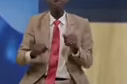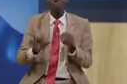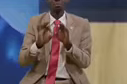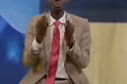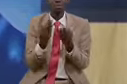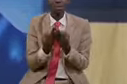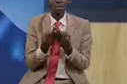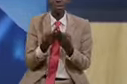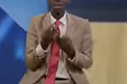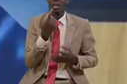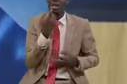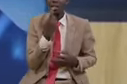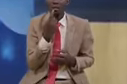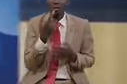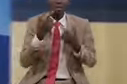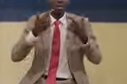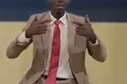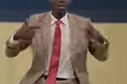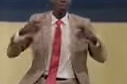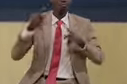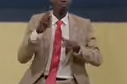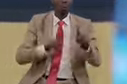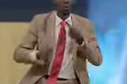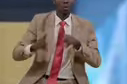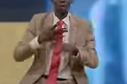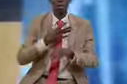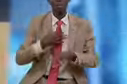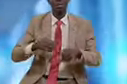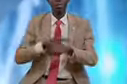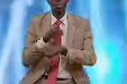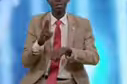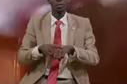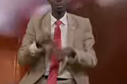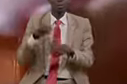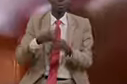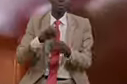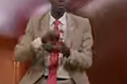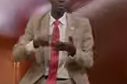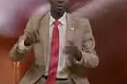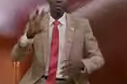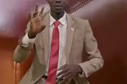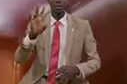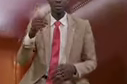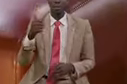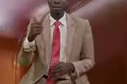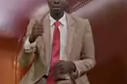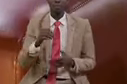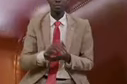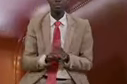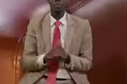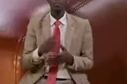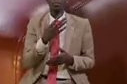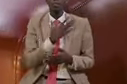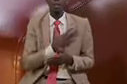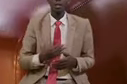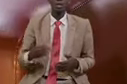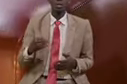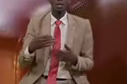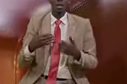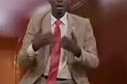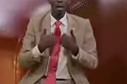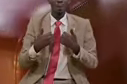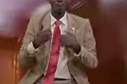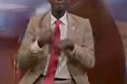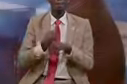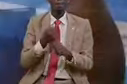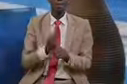people and nation. Then in verse 10 it says, and hast made us